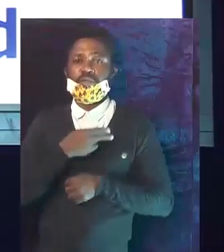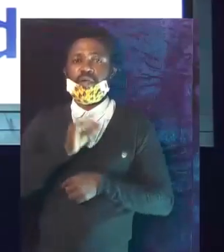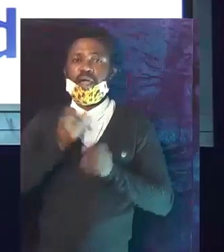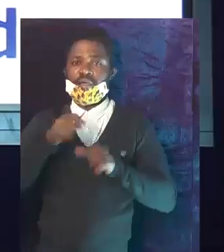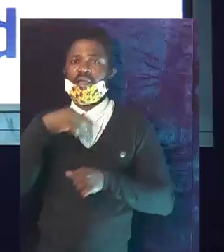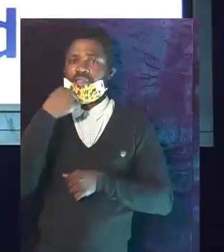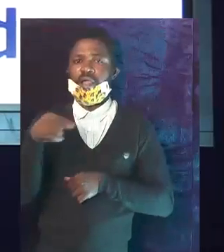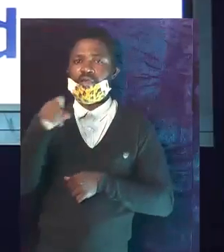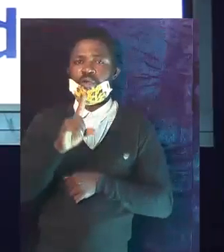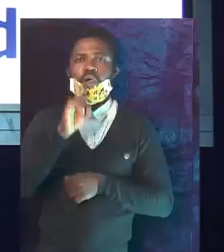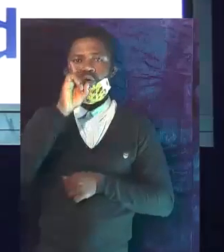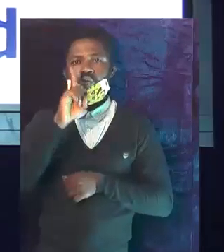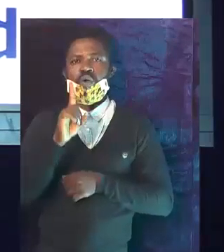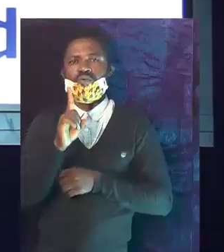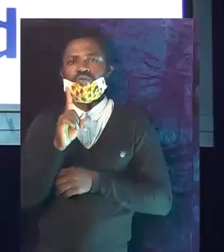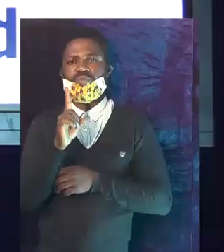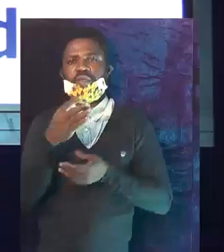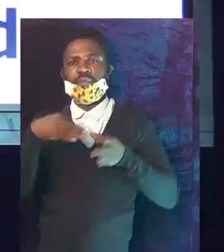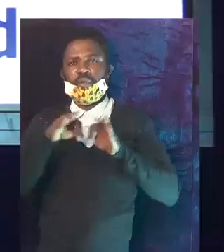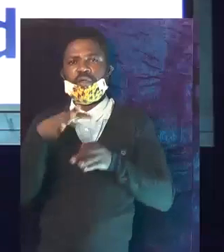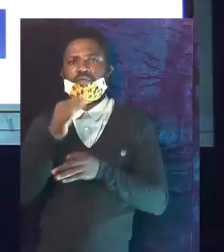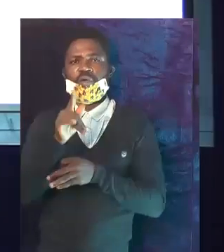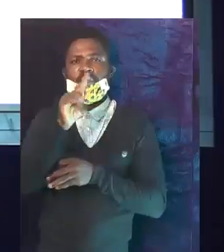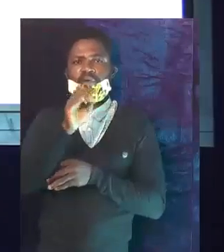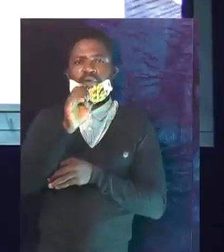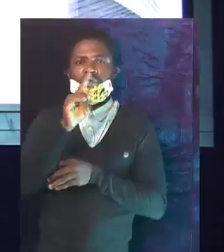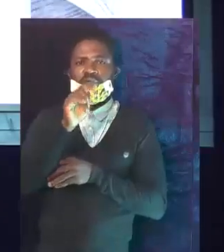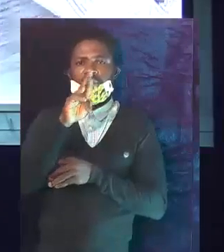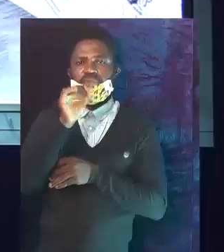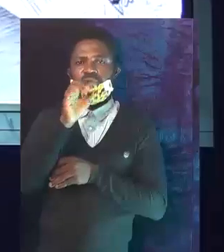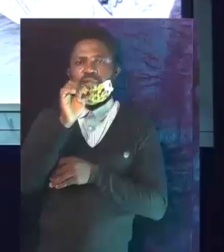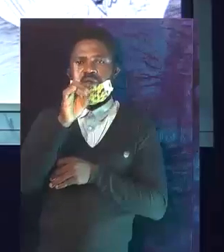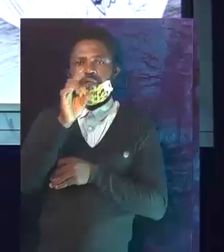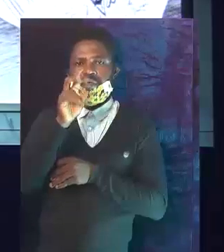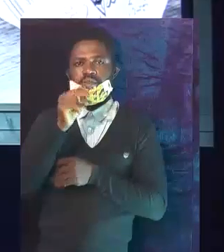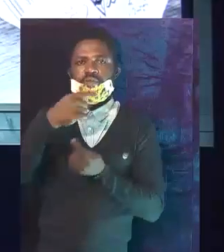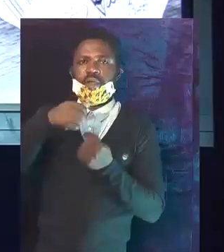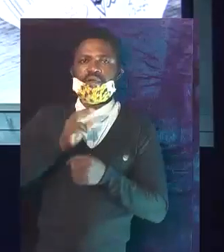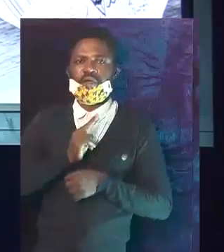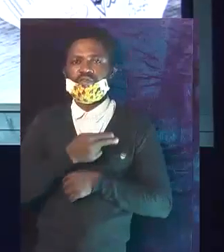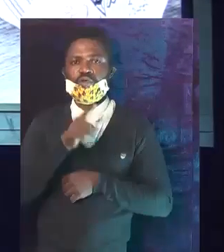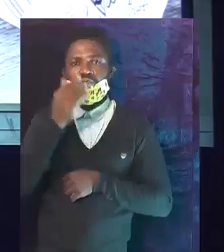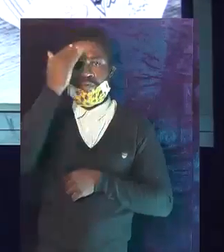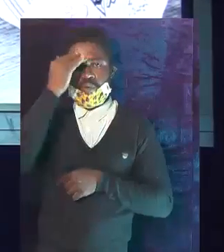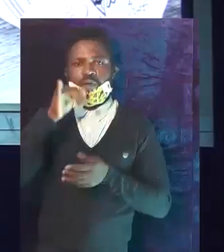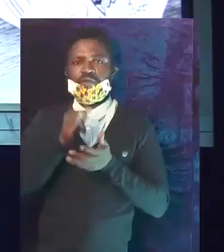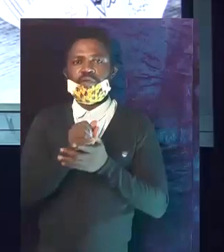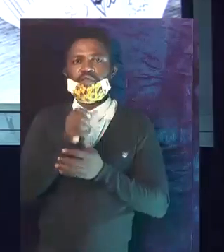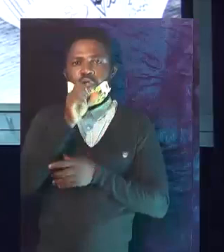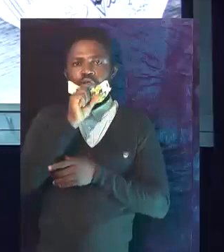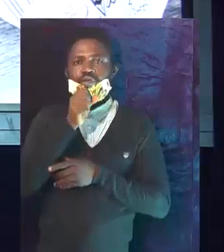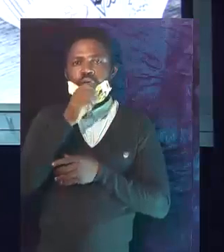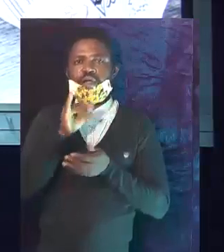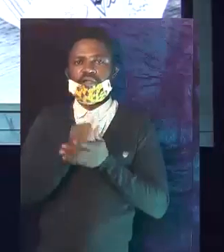you one source of tetrahedrons around you. Do you remember that fan yugo that you normally buy from those vendors that